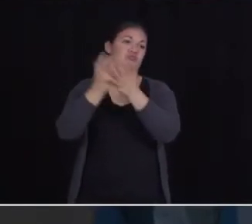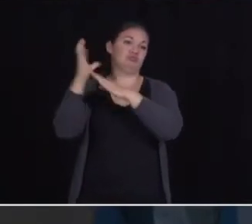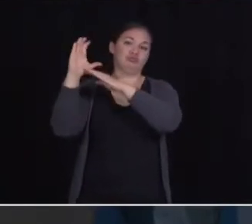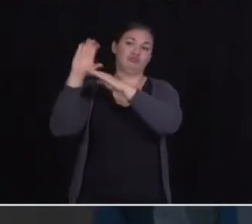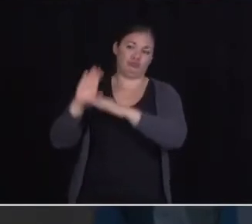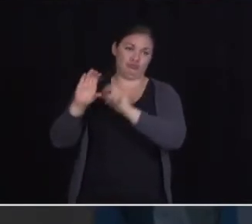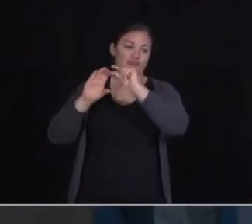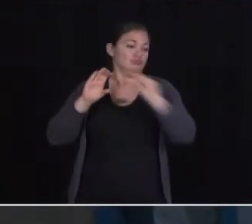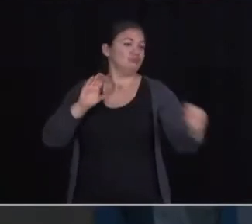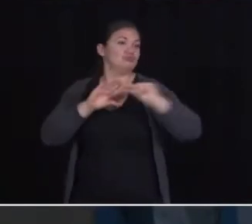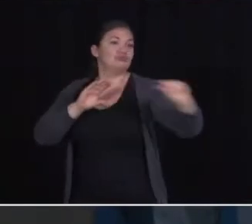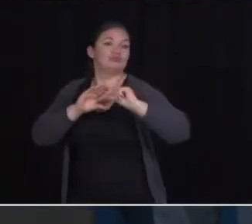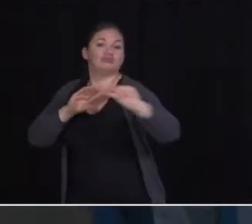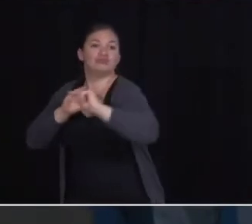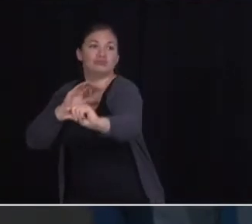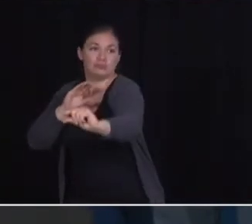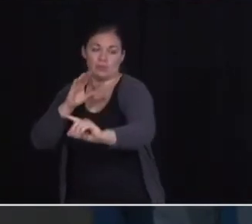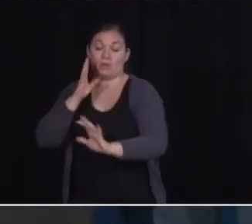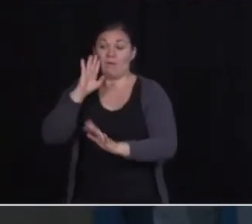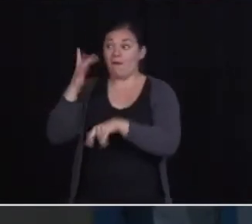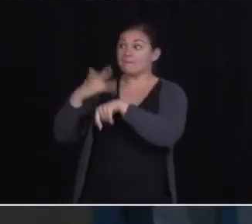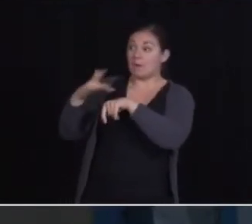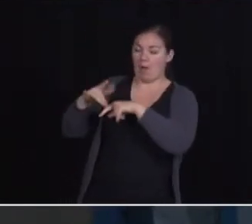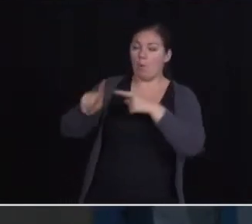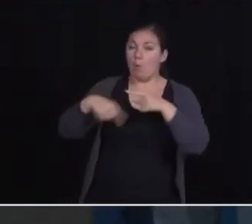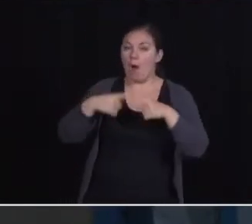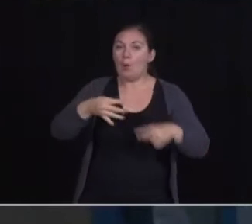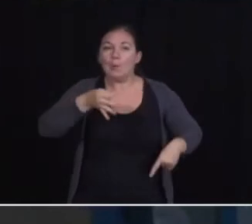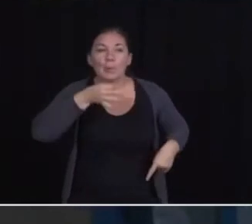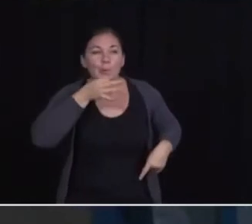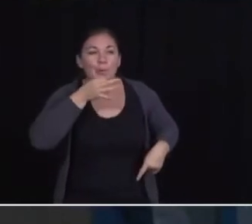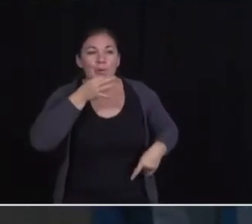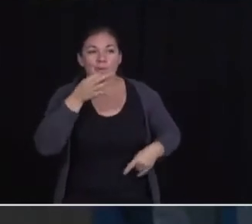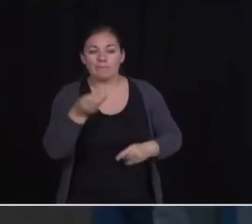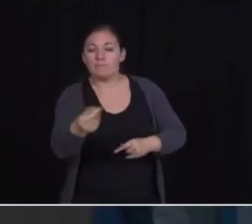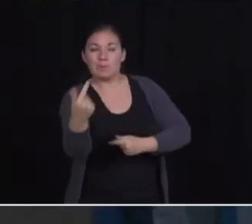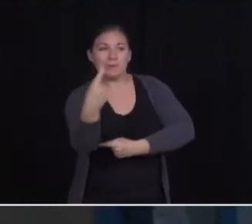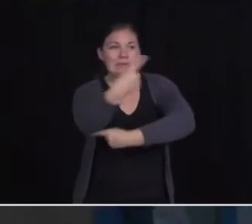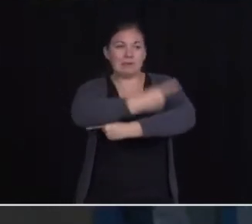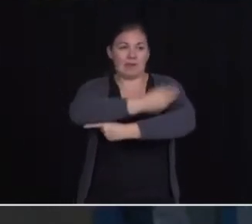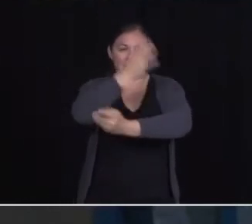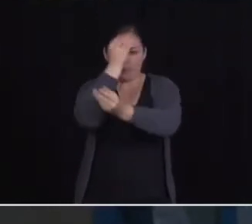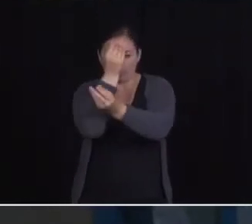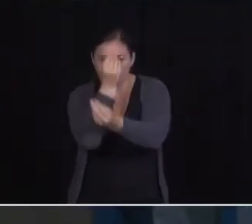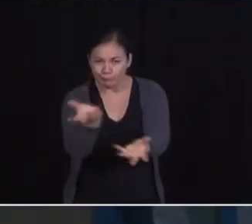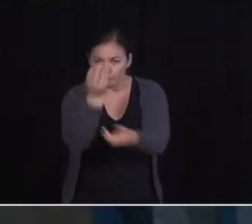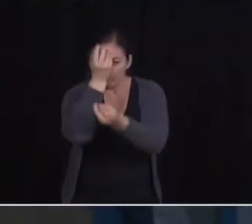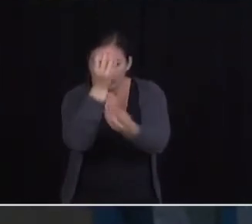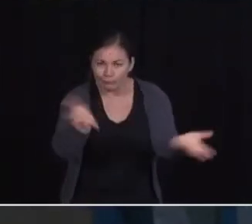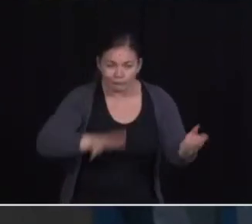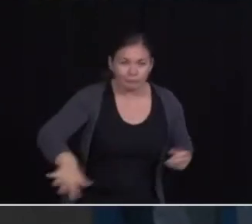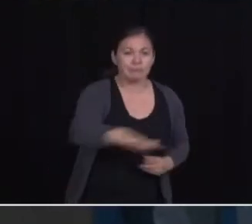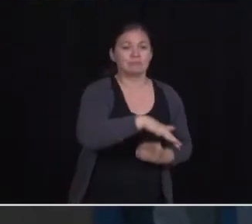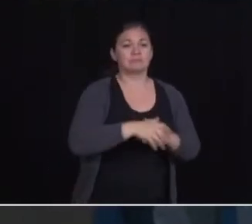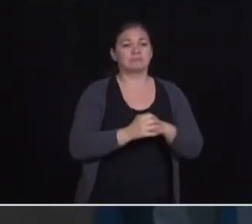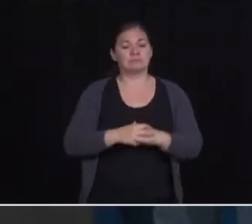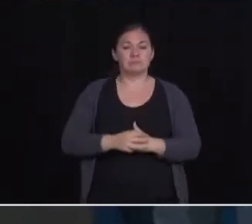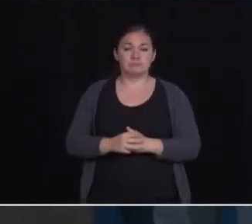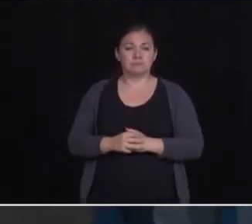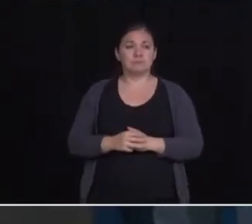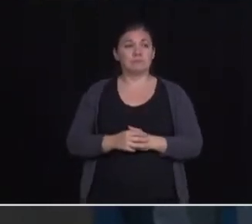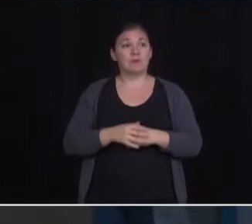more details in the coming days. These temporary measures will help, but every one of us right